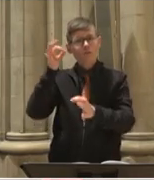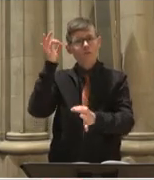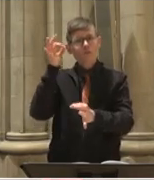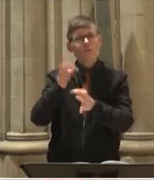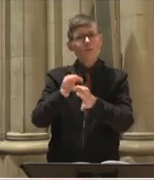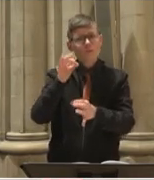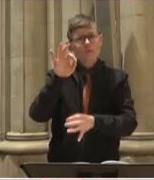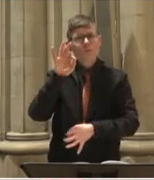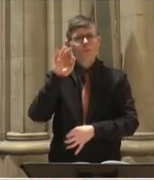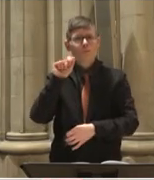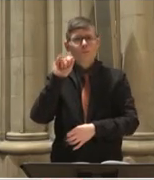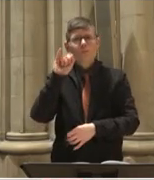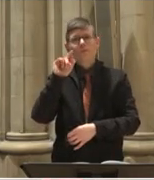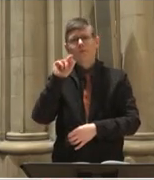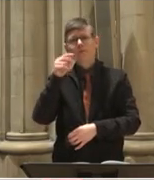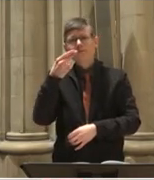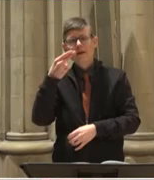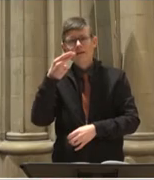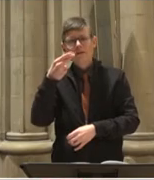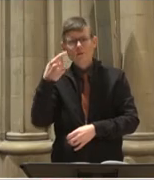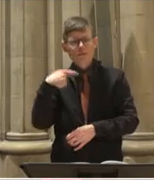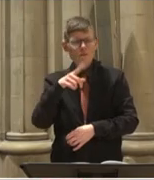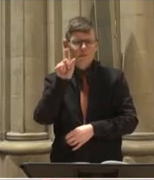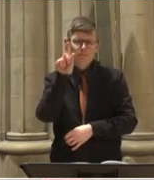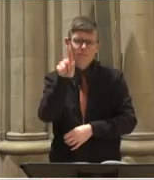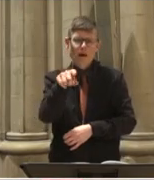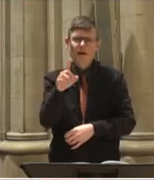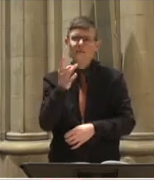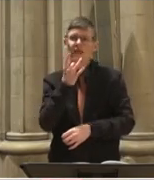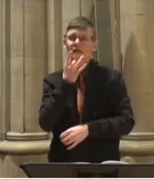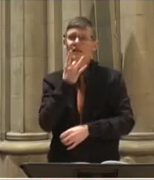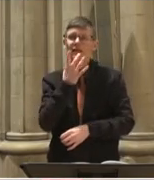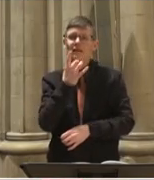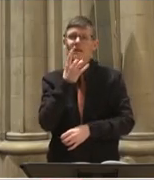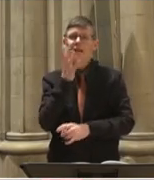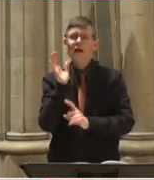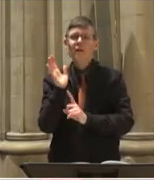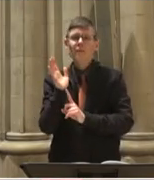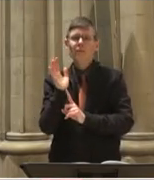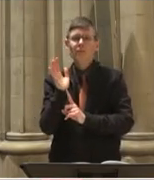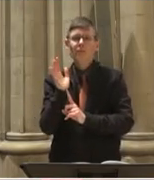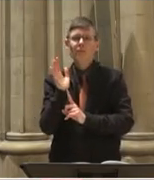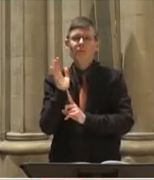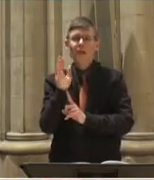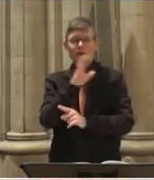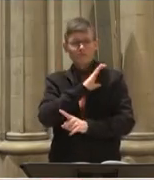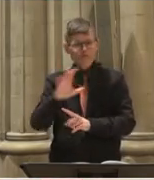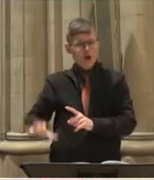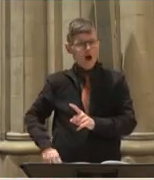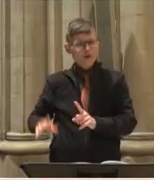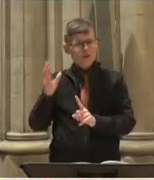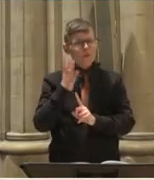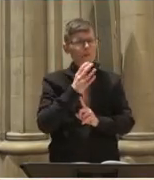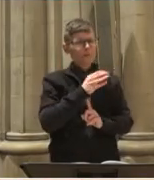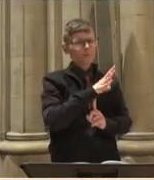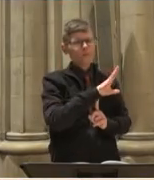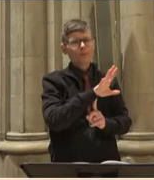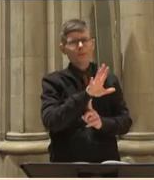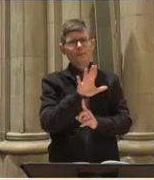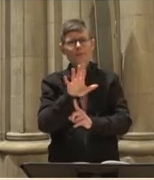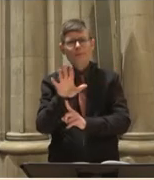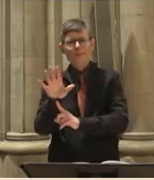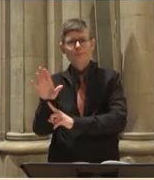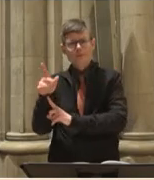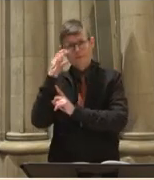with faith, by being that light of Christ in this, our world. To be that light,